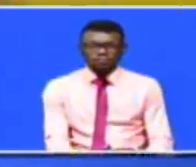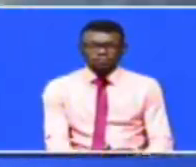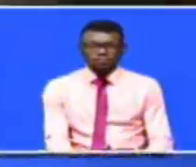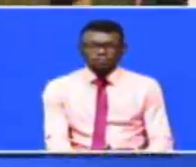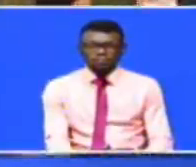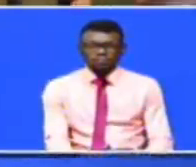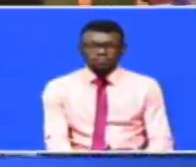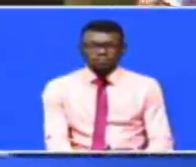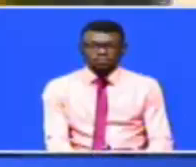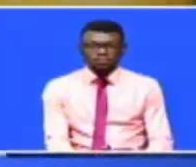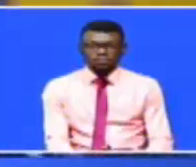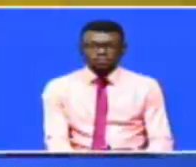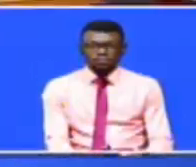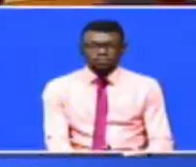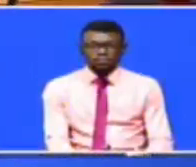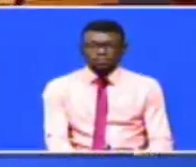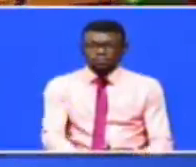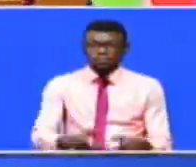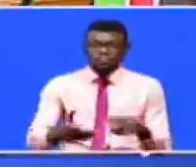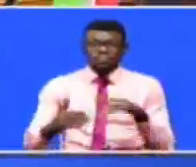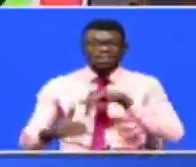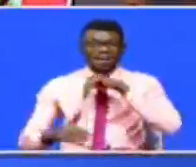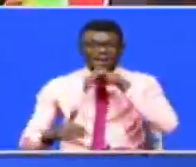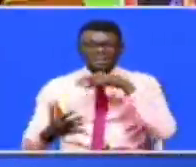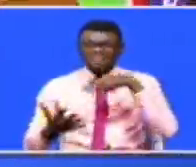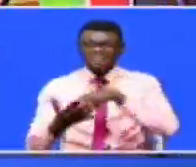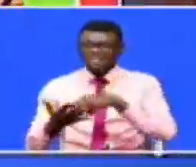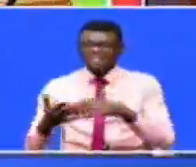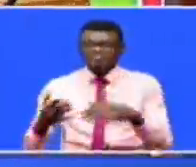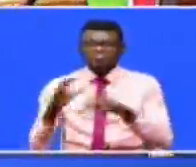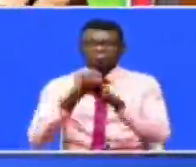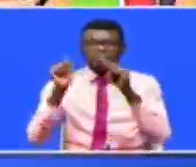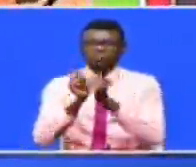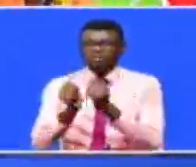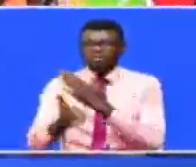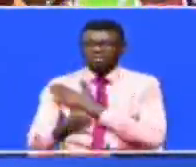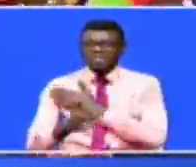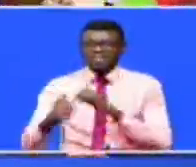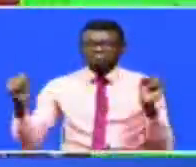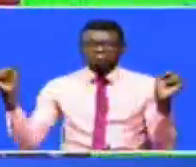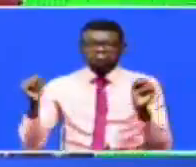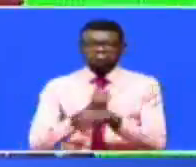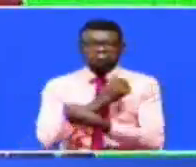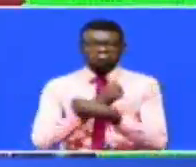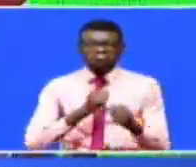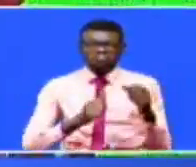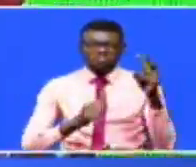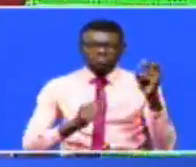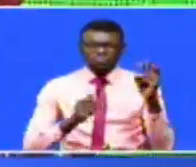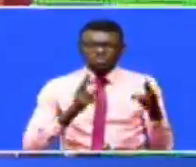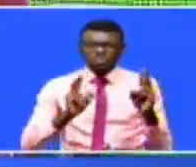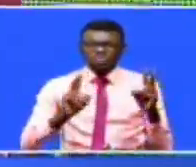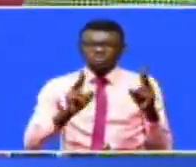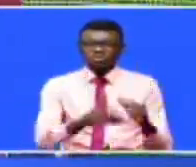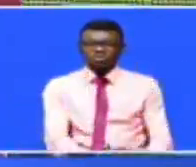A pact that basically locks out Raila Odinga from vying for presidency under the NASA coalition in 2022.